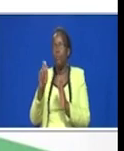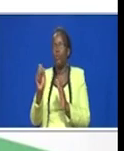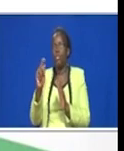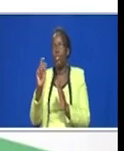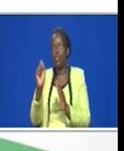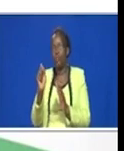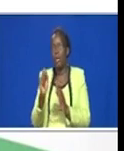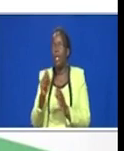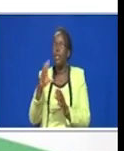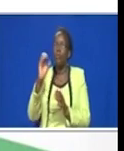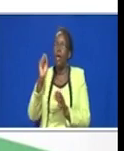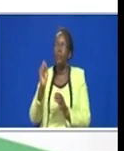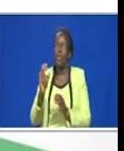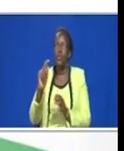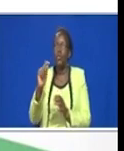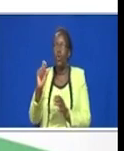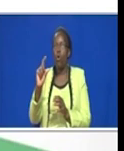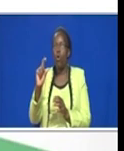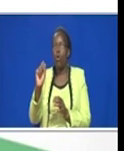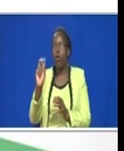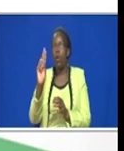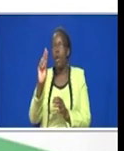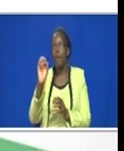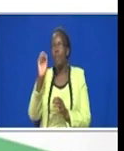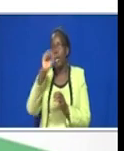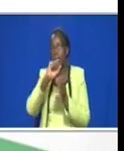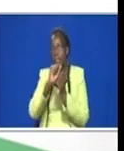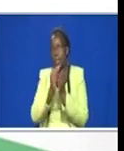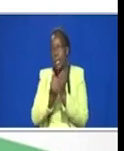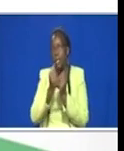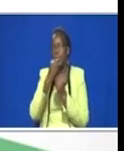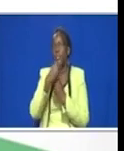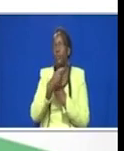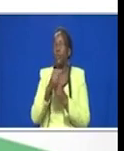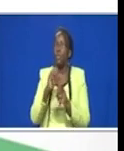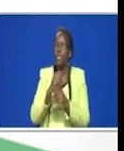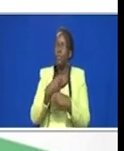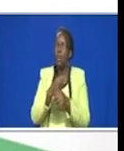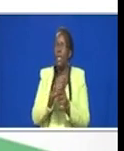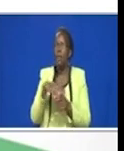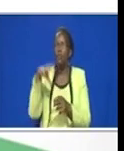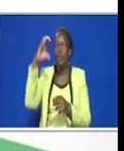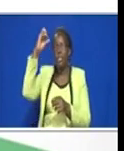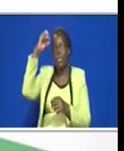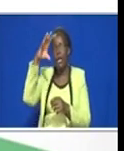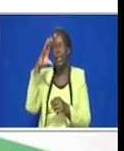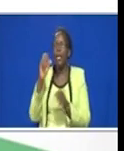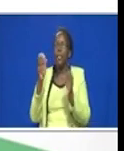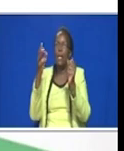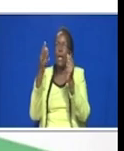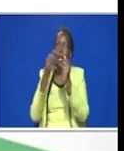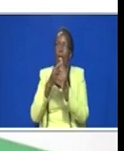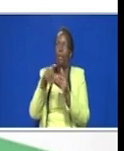Then we have the solar system. We know the solar system is made up of the sun, the 8 planets, and the